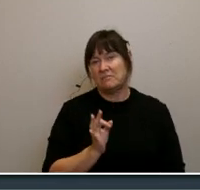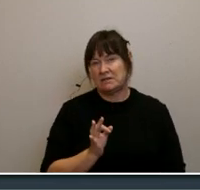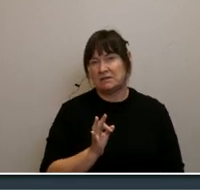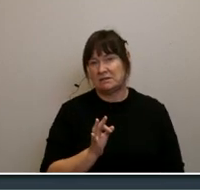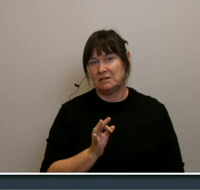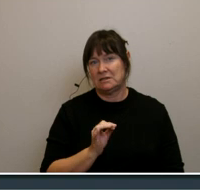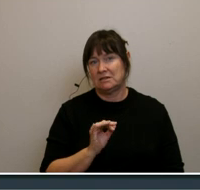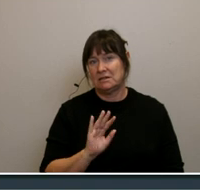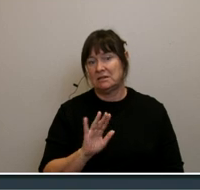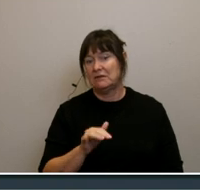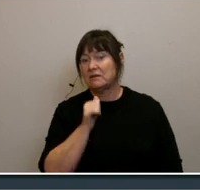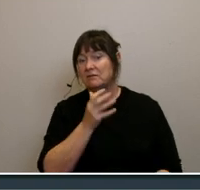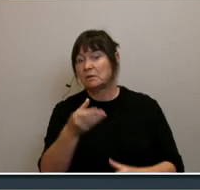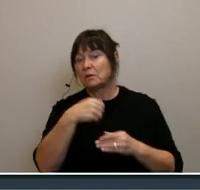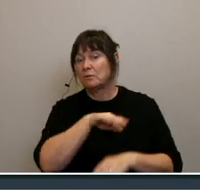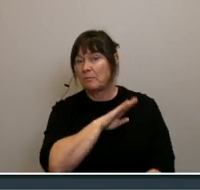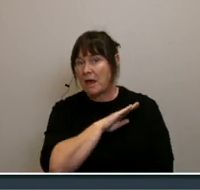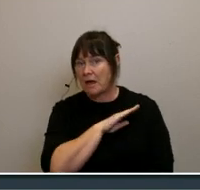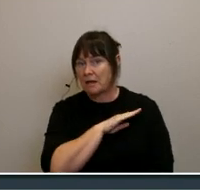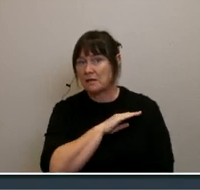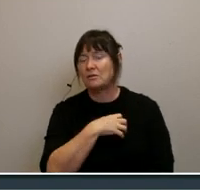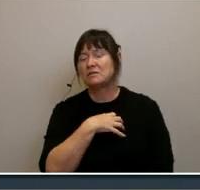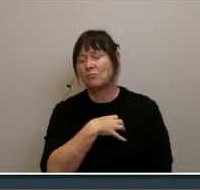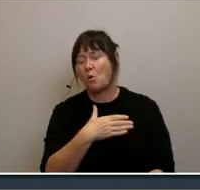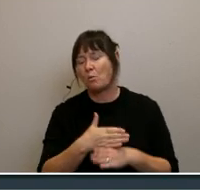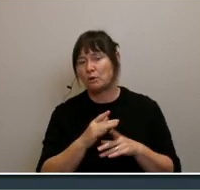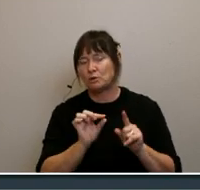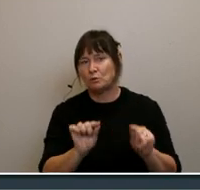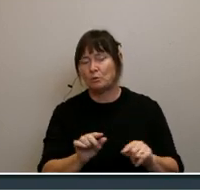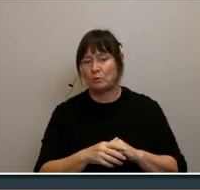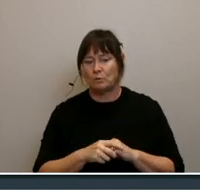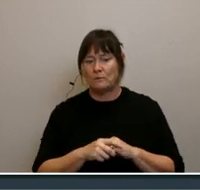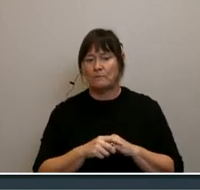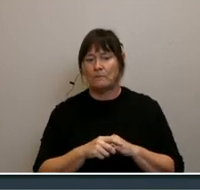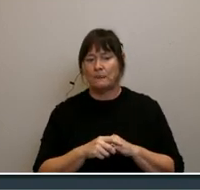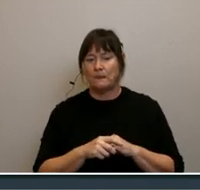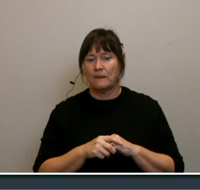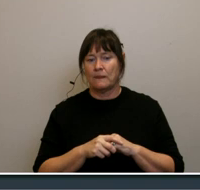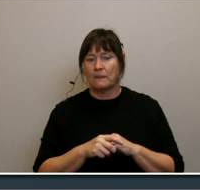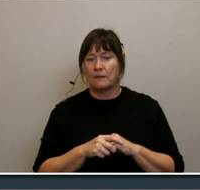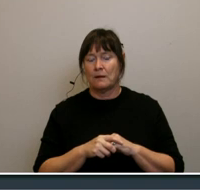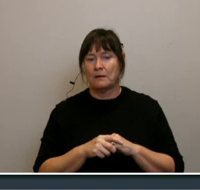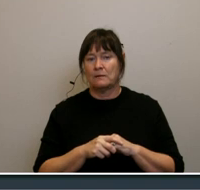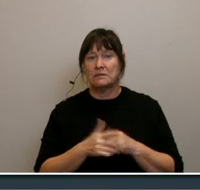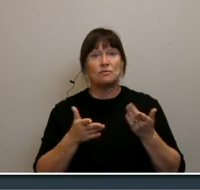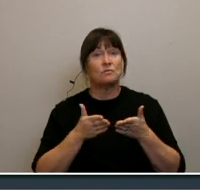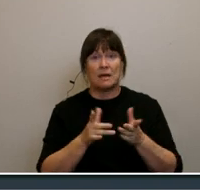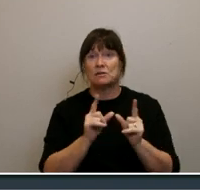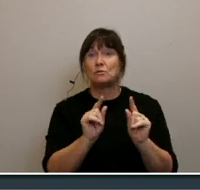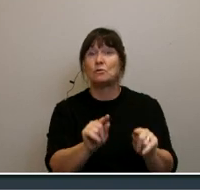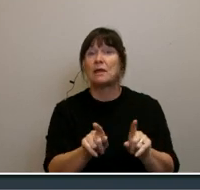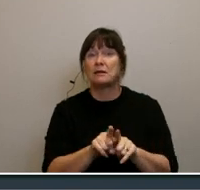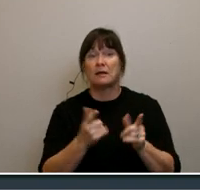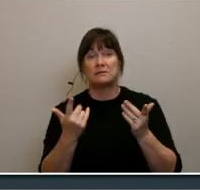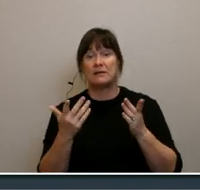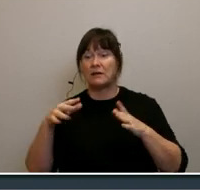park. So there's lots more work to be done, but that can be advanced in many ways, including corridors that simply connect some of the spaces you